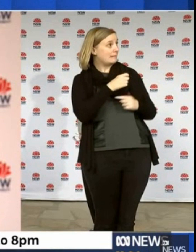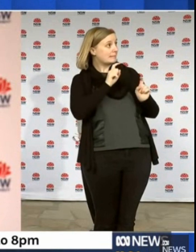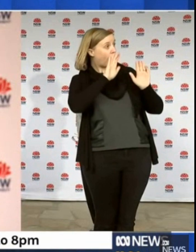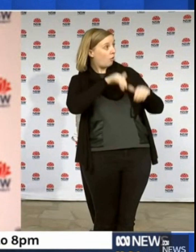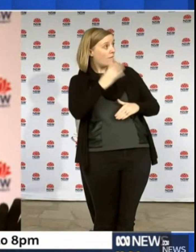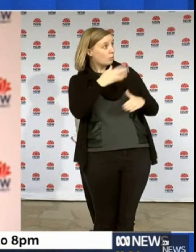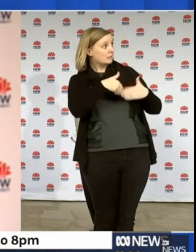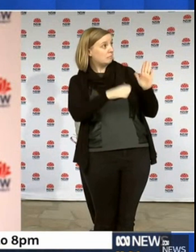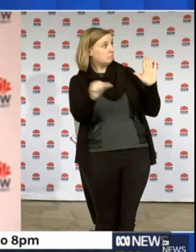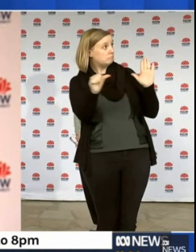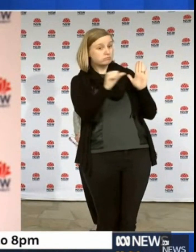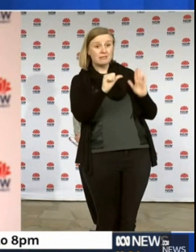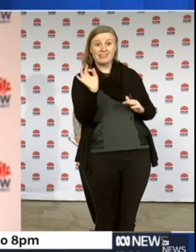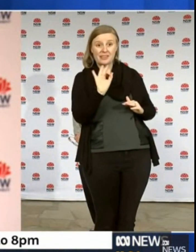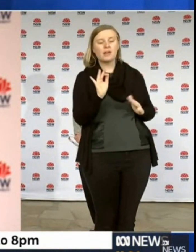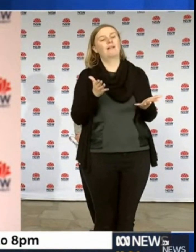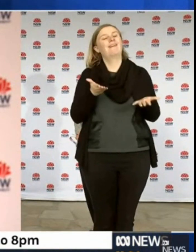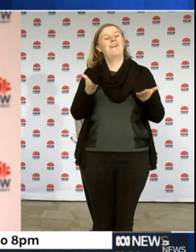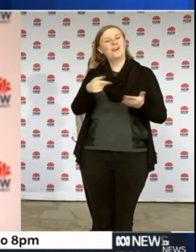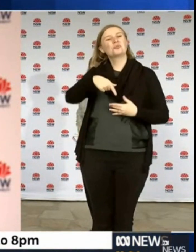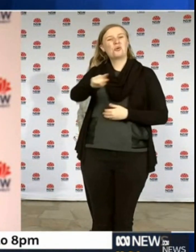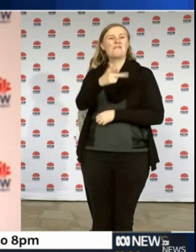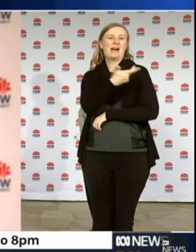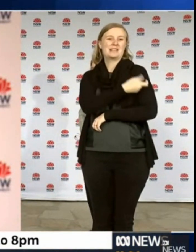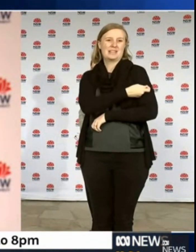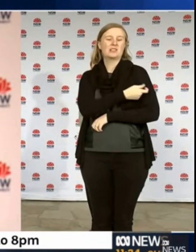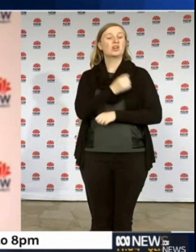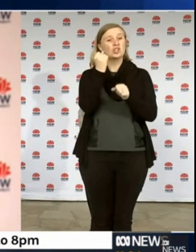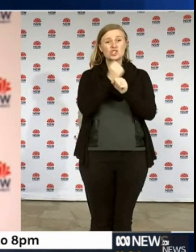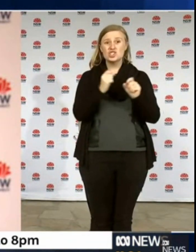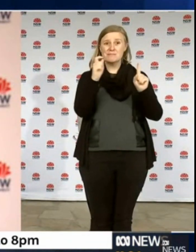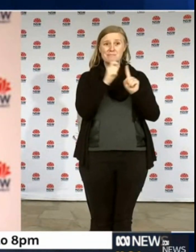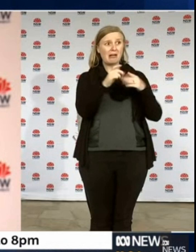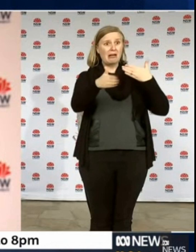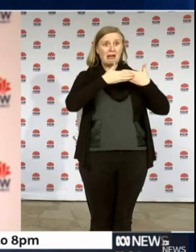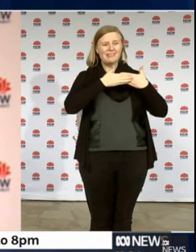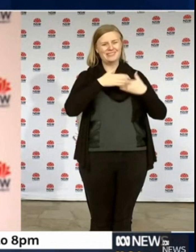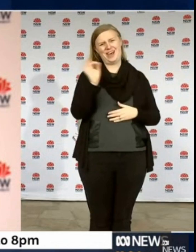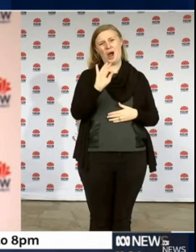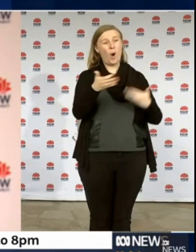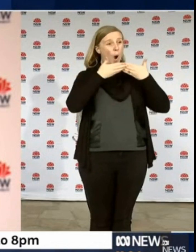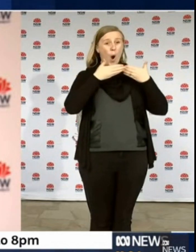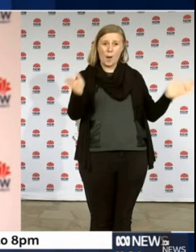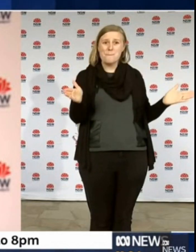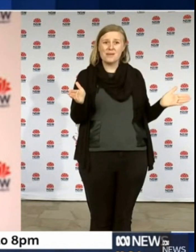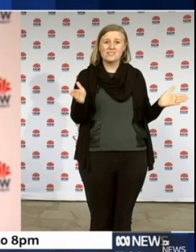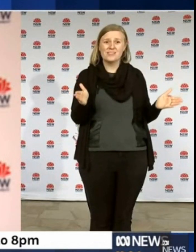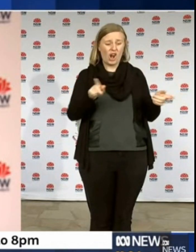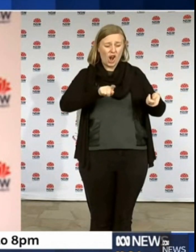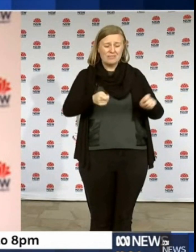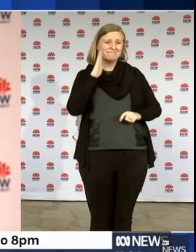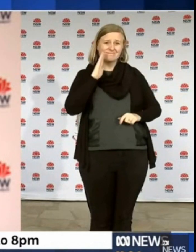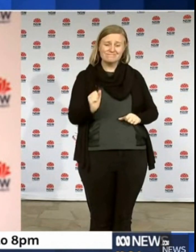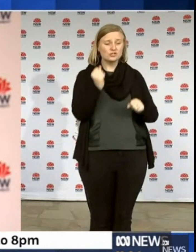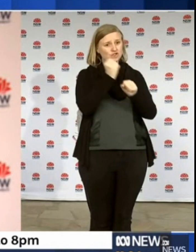vaccine. As I said, the GP network, GPs are open during the lockdown period. GPs are available for them